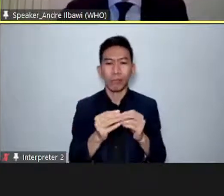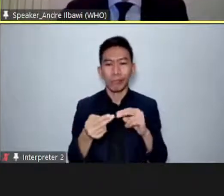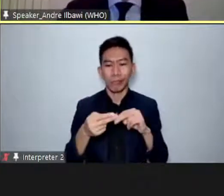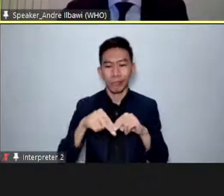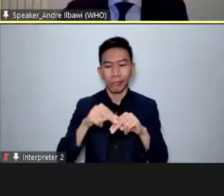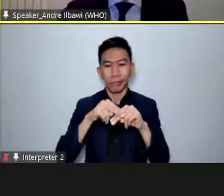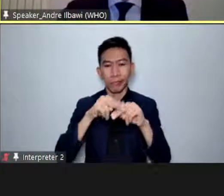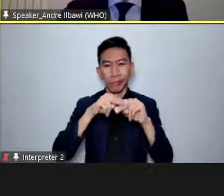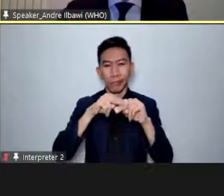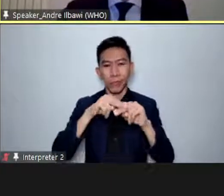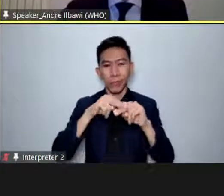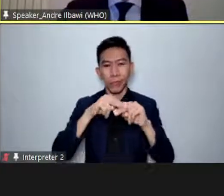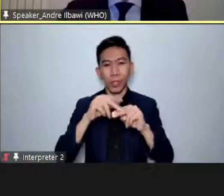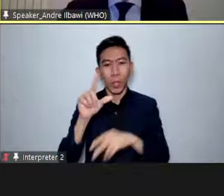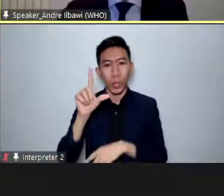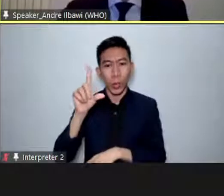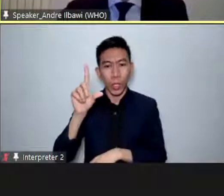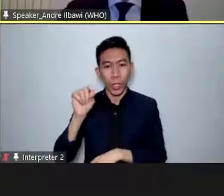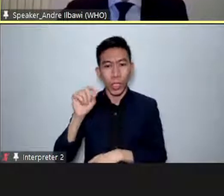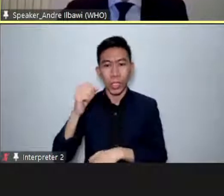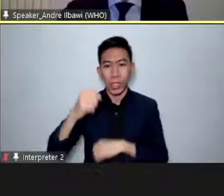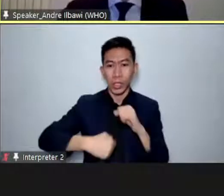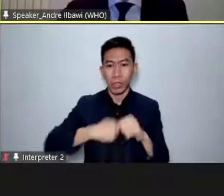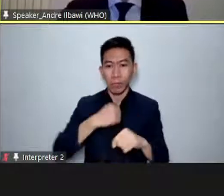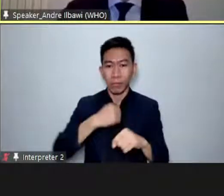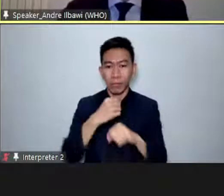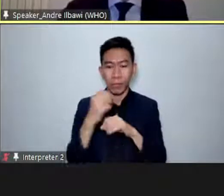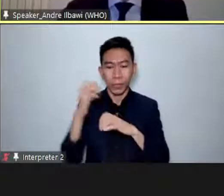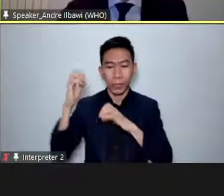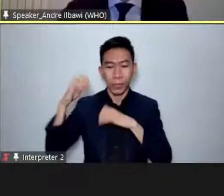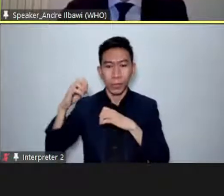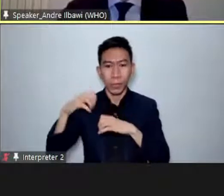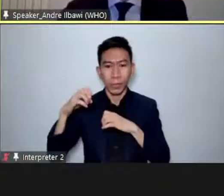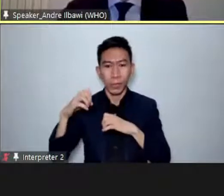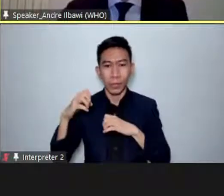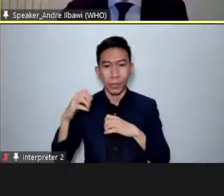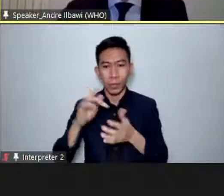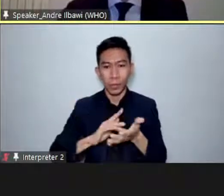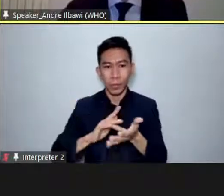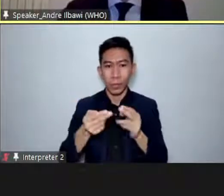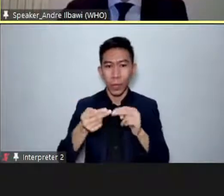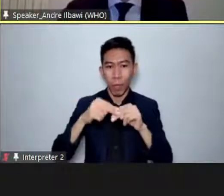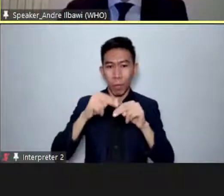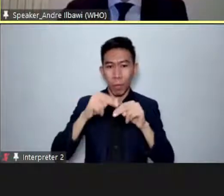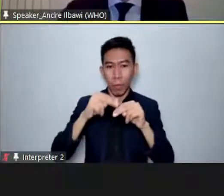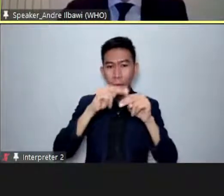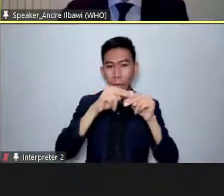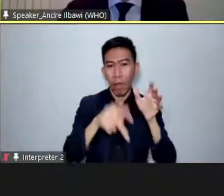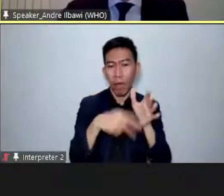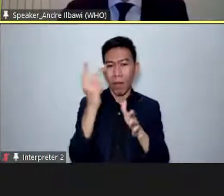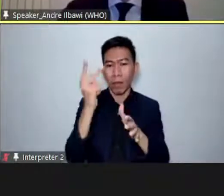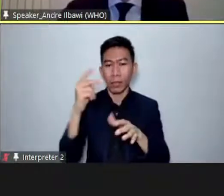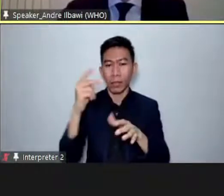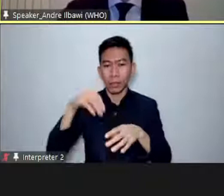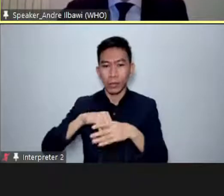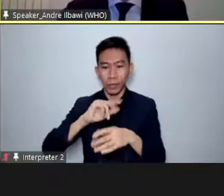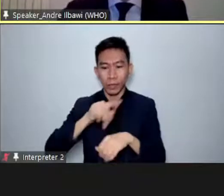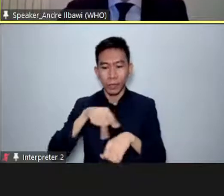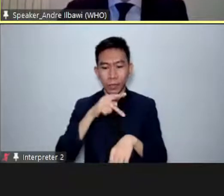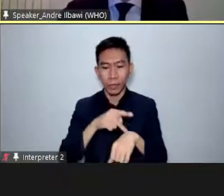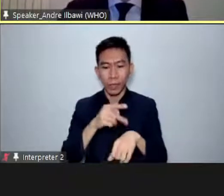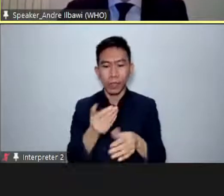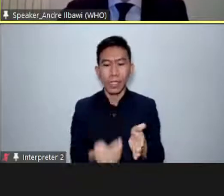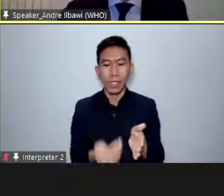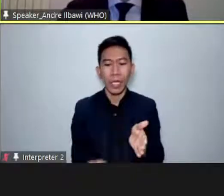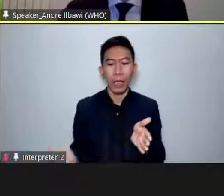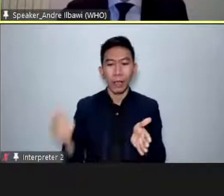next 20 years, we expect that the global cancer burden will double in countries like the Philippines. Now, again, this is a term